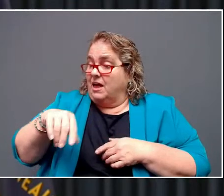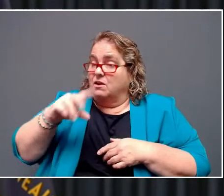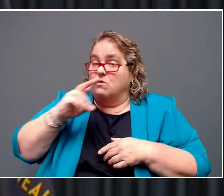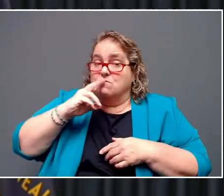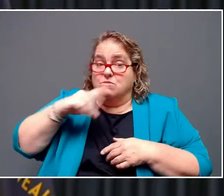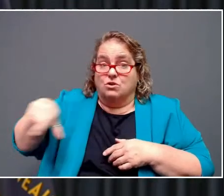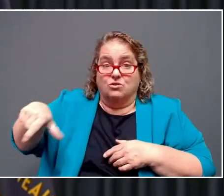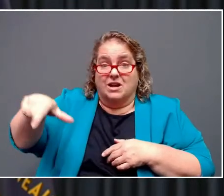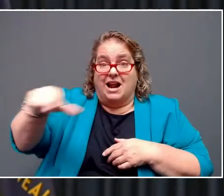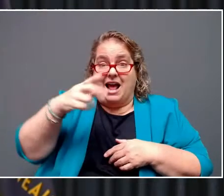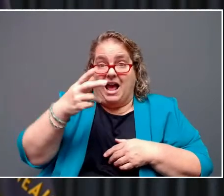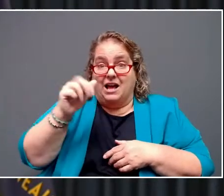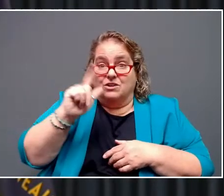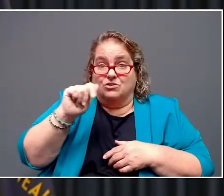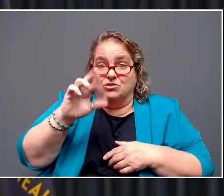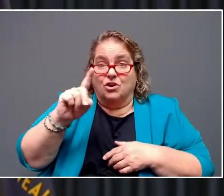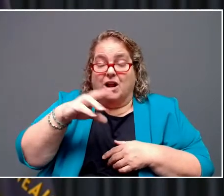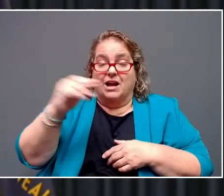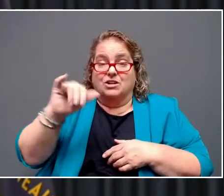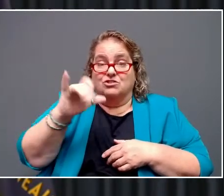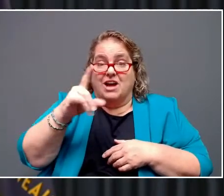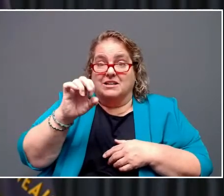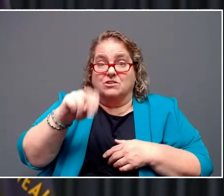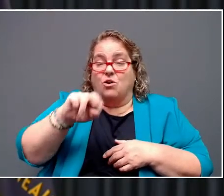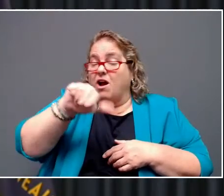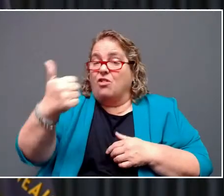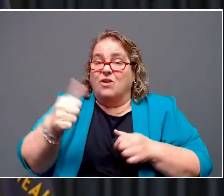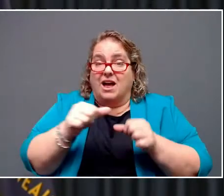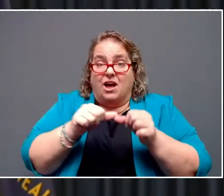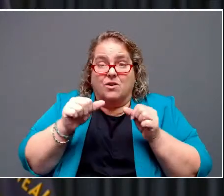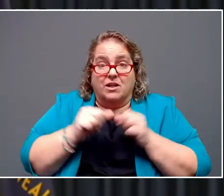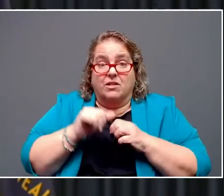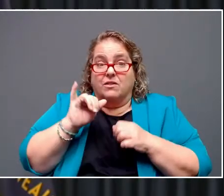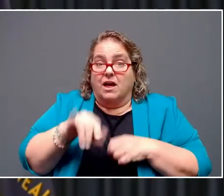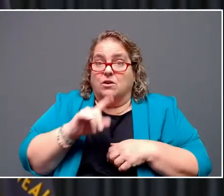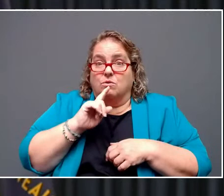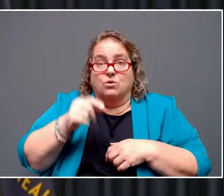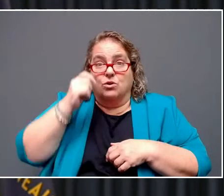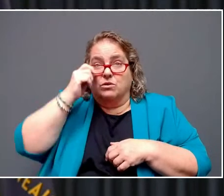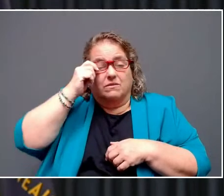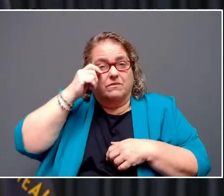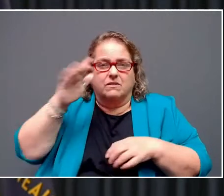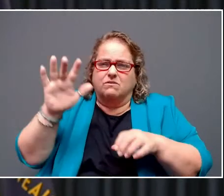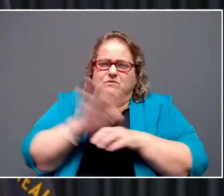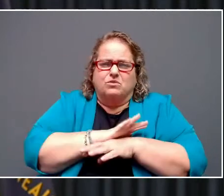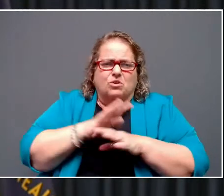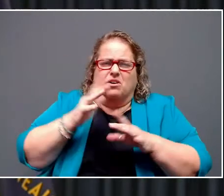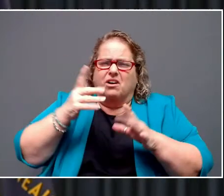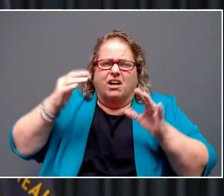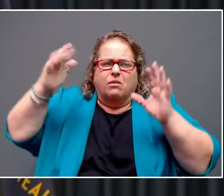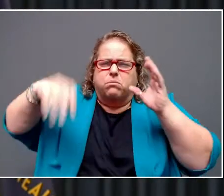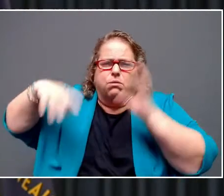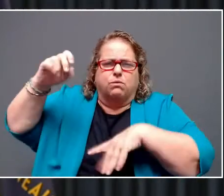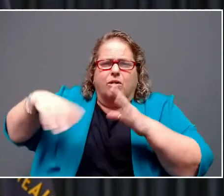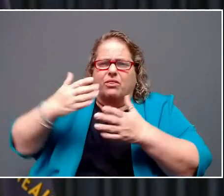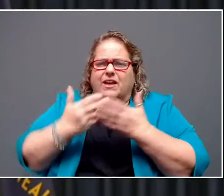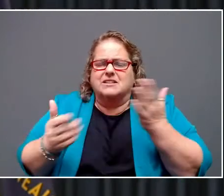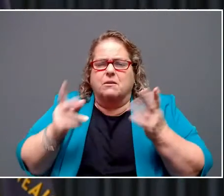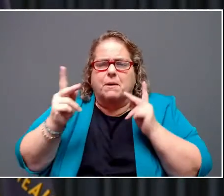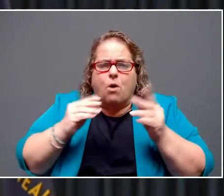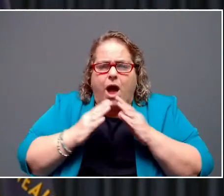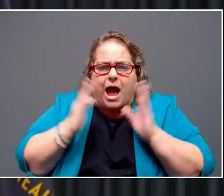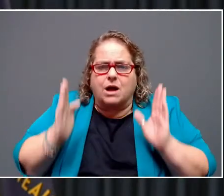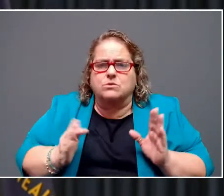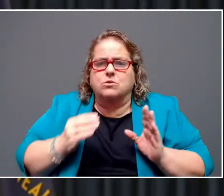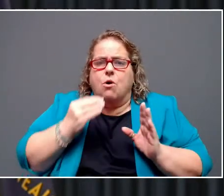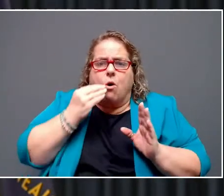and Jackson or other areas that were just littered with the remnants of people's homes, and see it